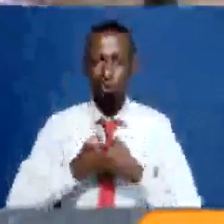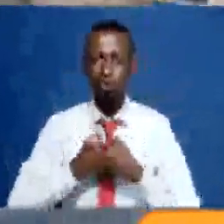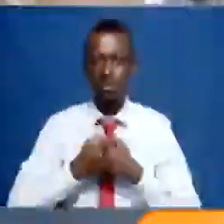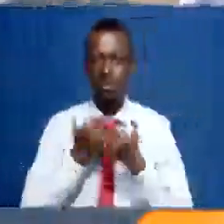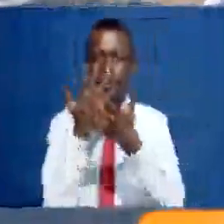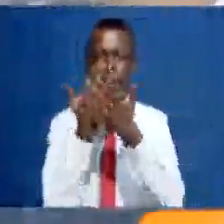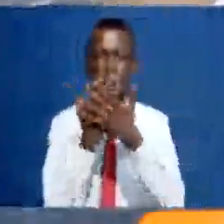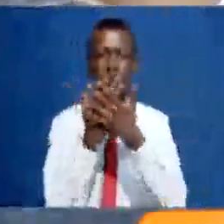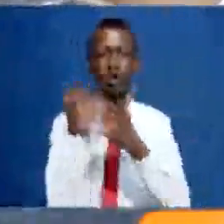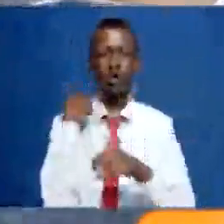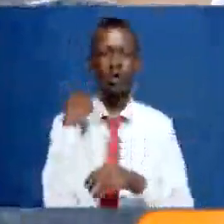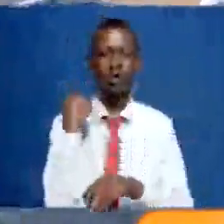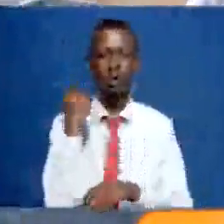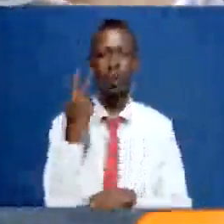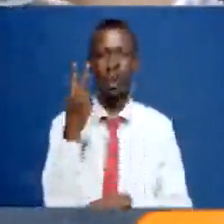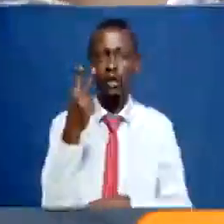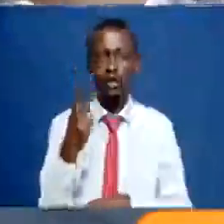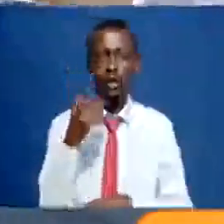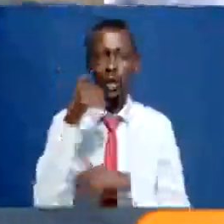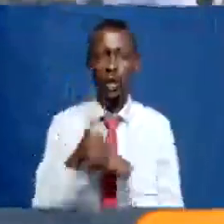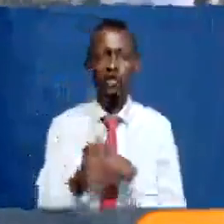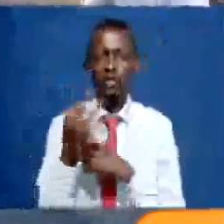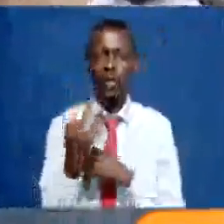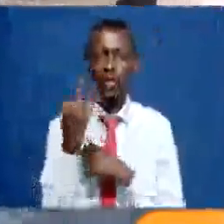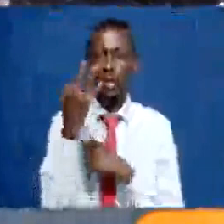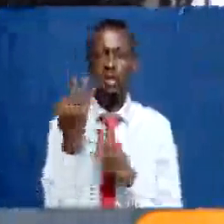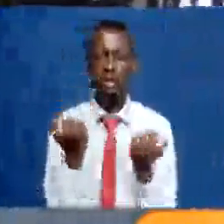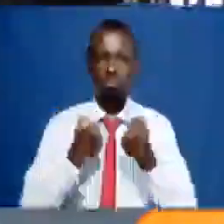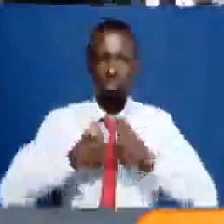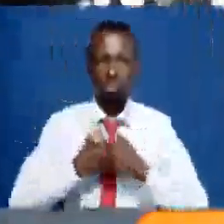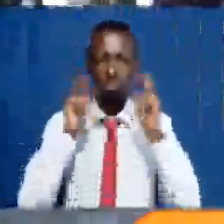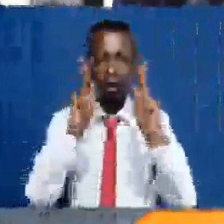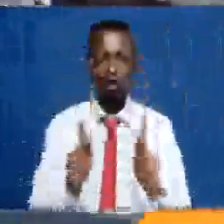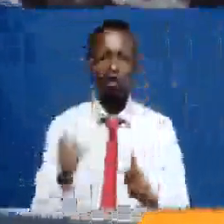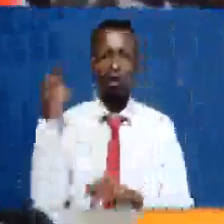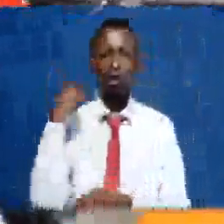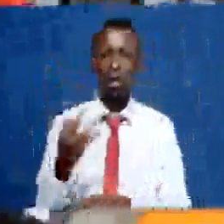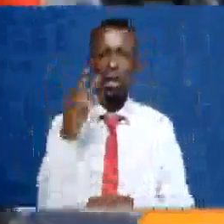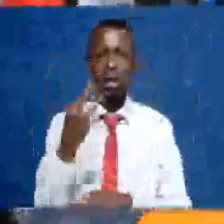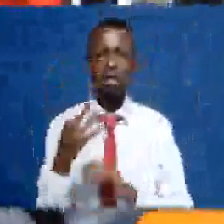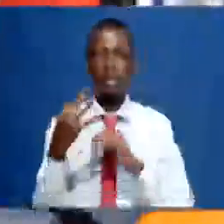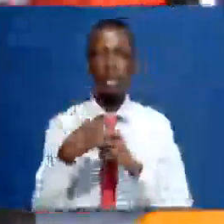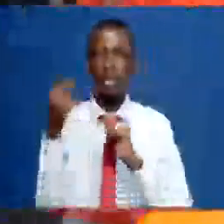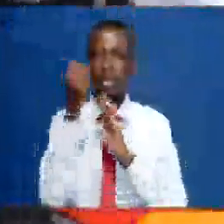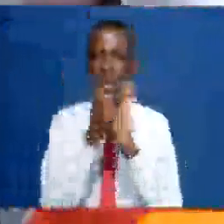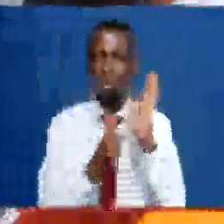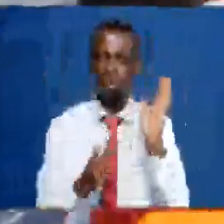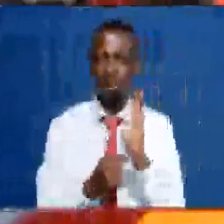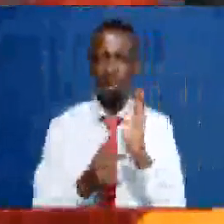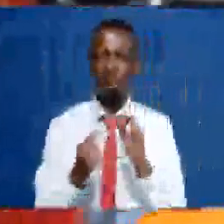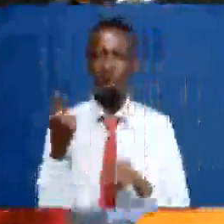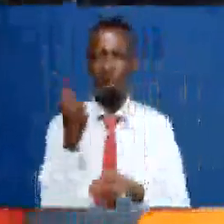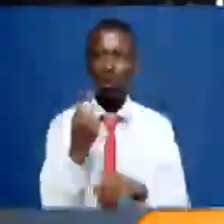15 points after winning 3 bouts in the finals. Kisumu finished an impressive third with 8 points, having won only one